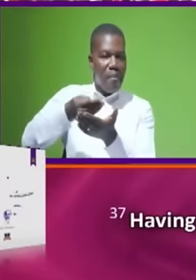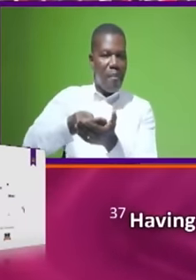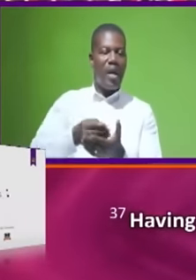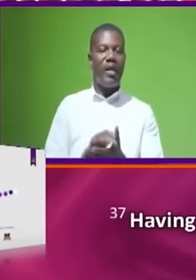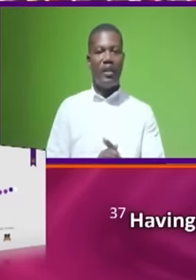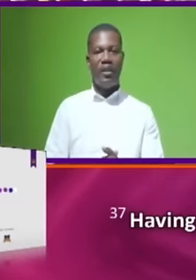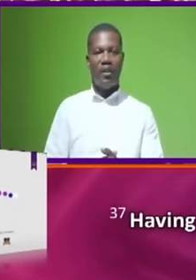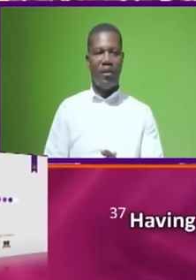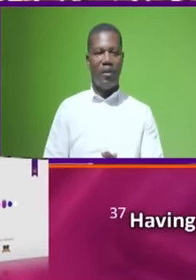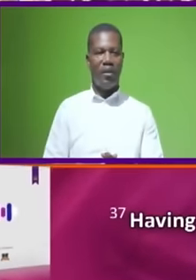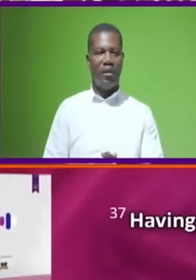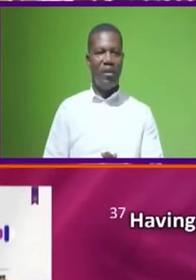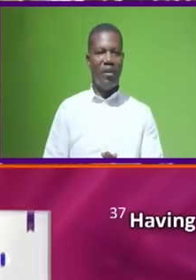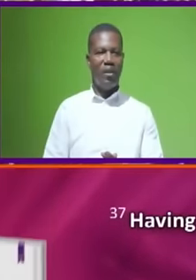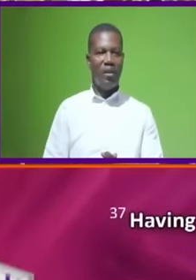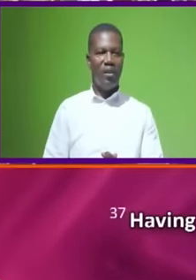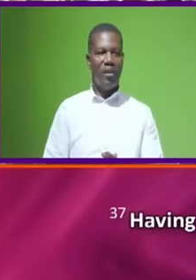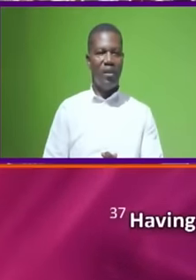And brought the money.